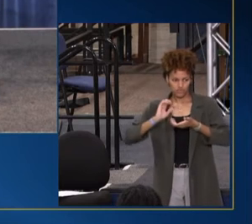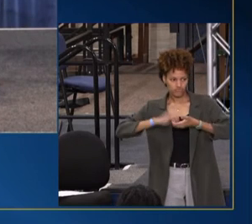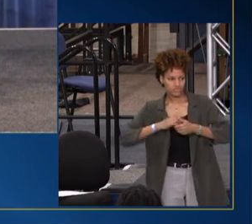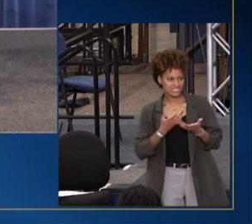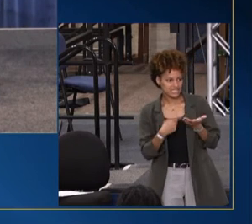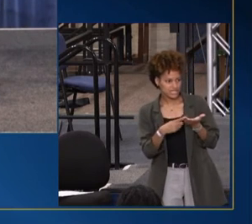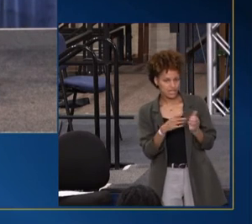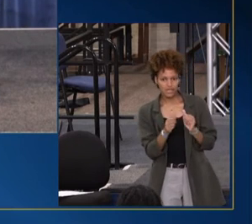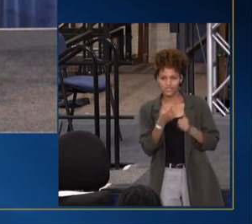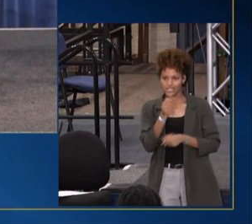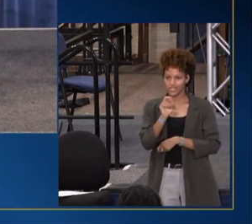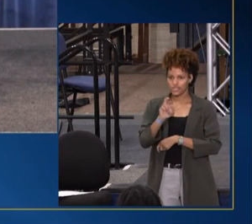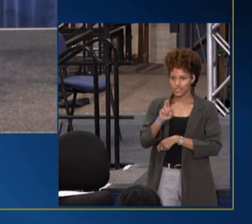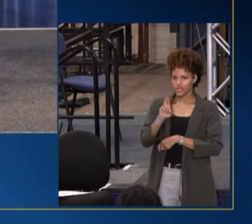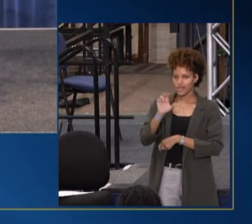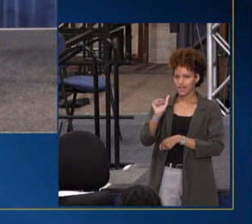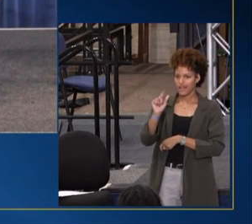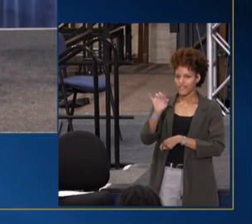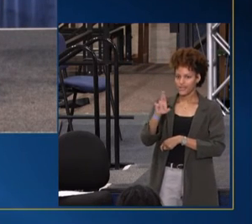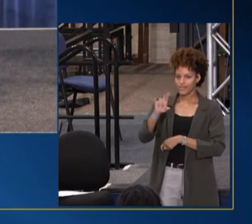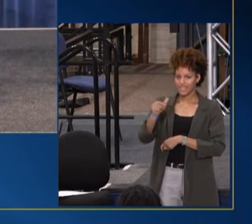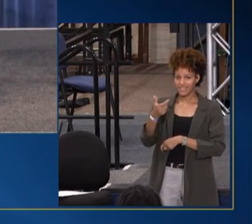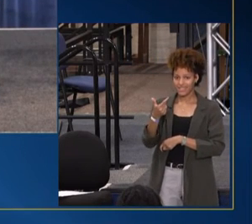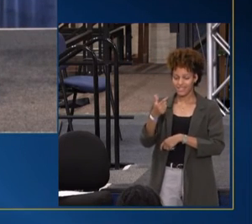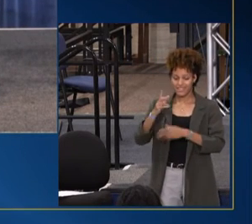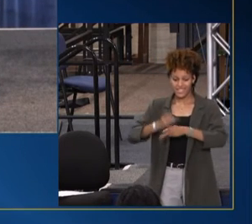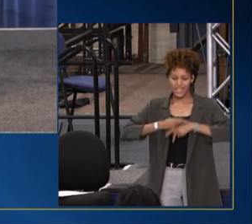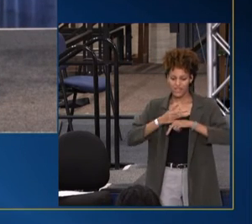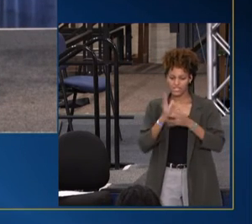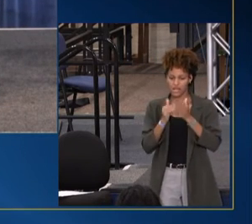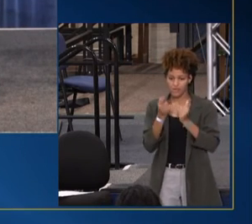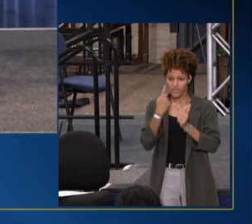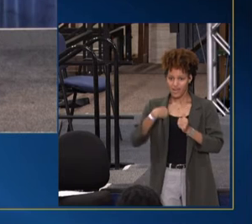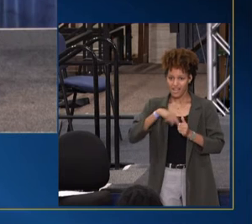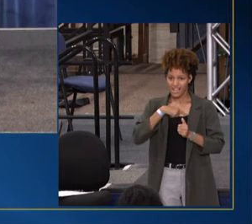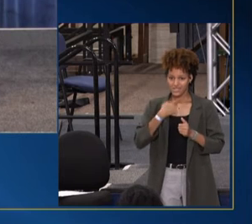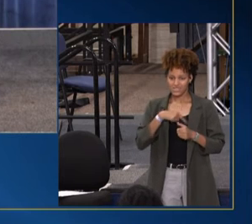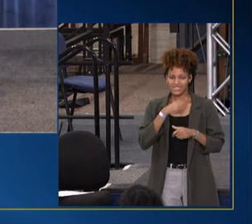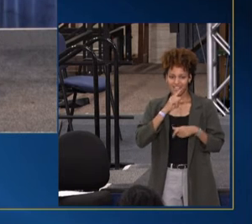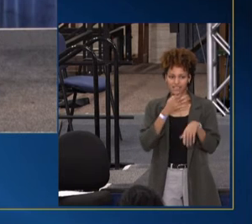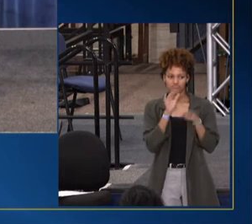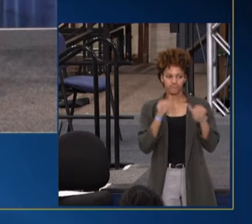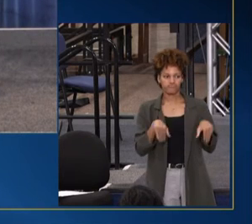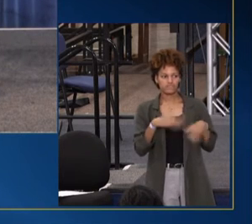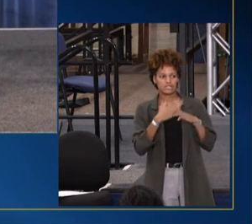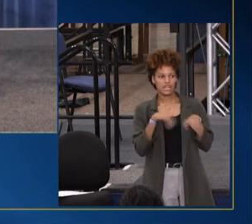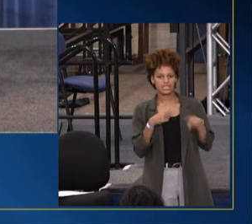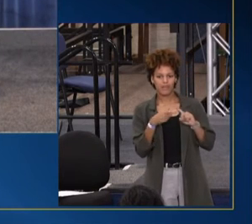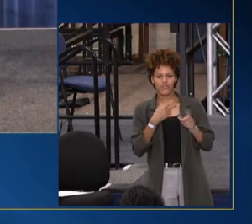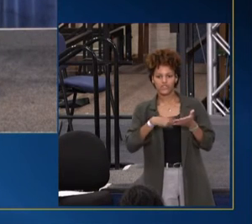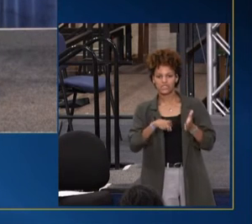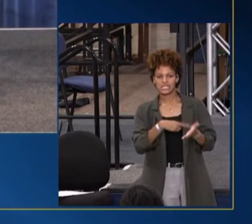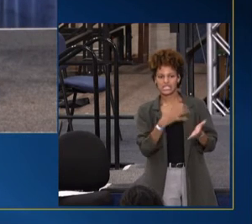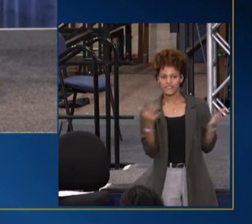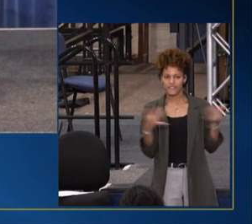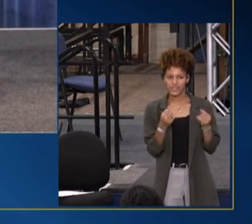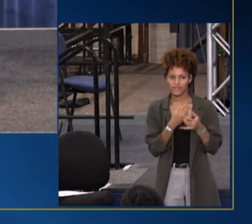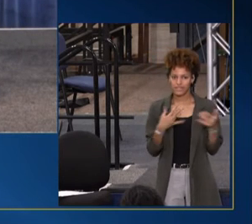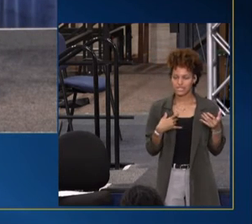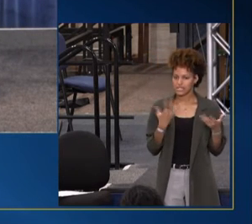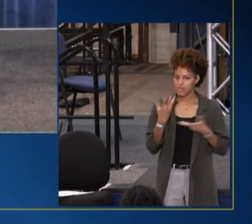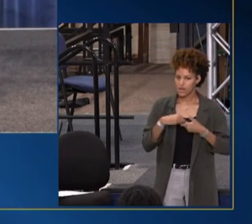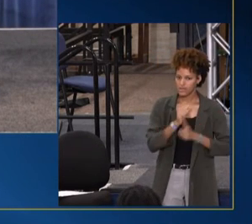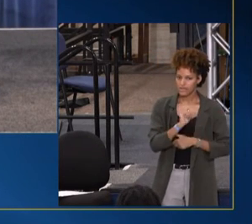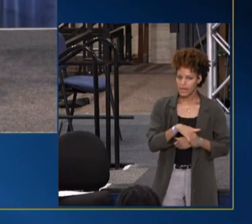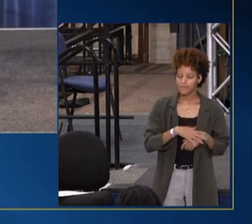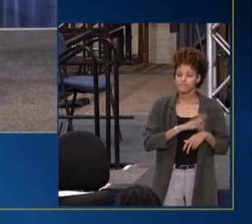like gender-affirming care that feel comfortable for us so that we're not silenced in the face of all of that critique and criticism and fear-mongering.